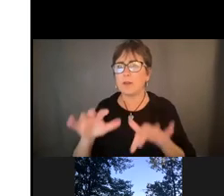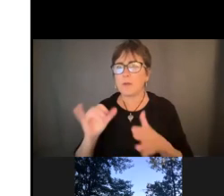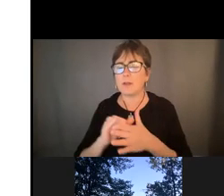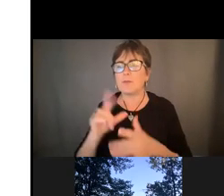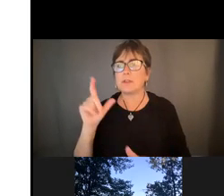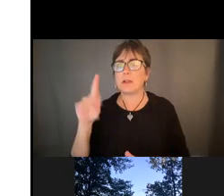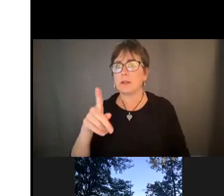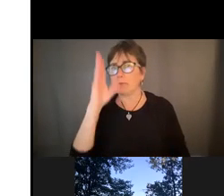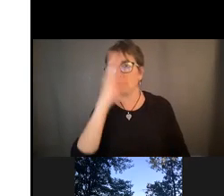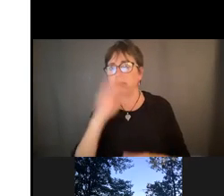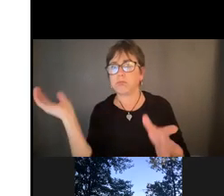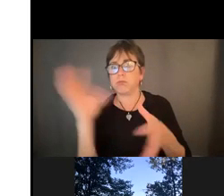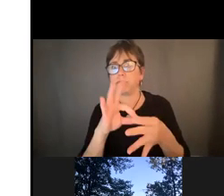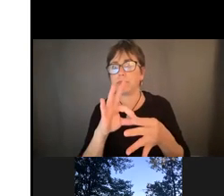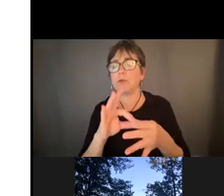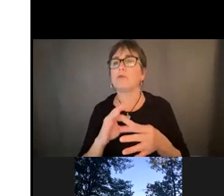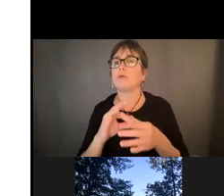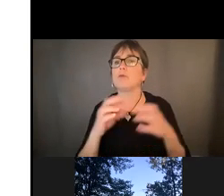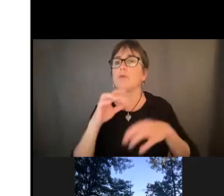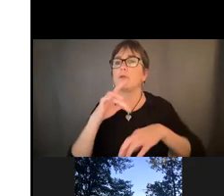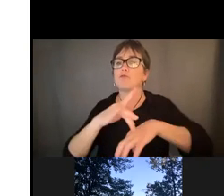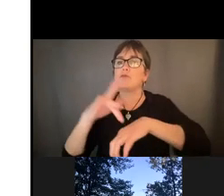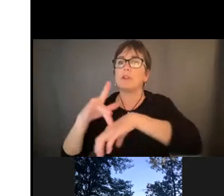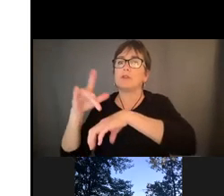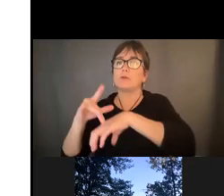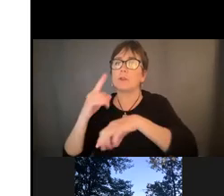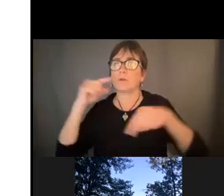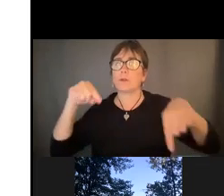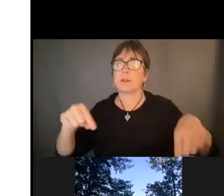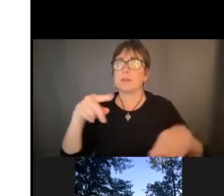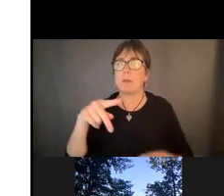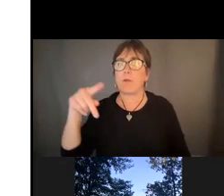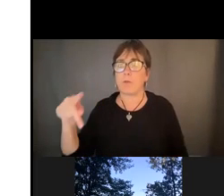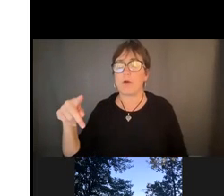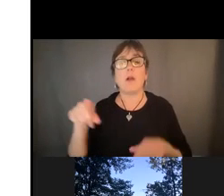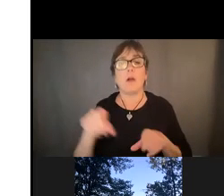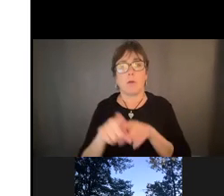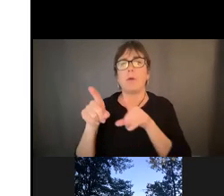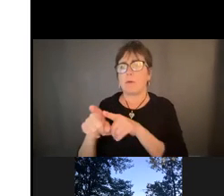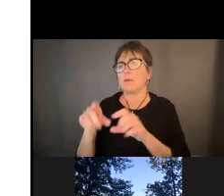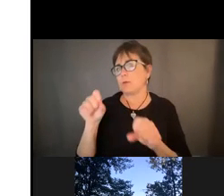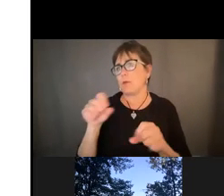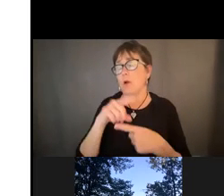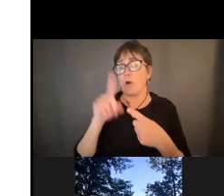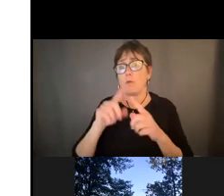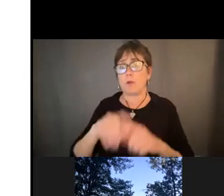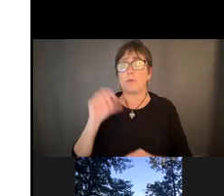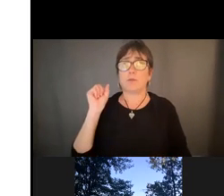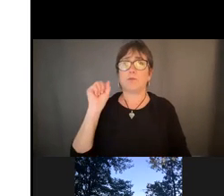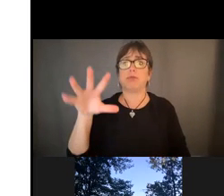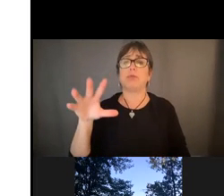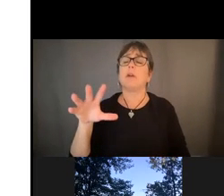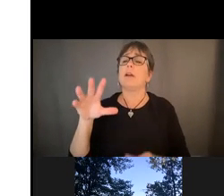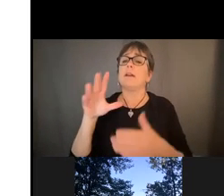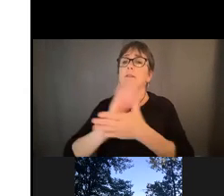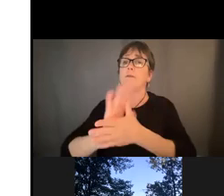this, this direct PowerPoint, but it can also be found when we send out the video recording and